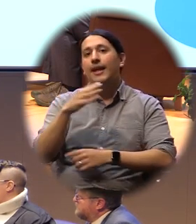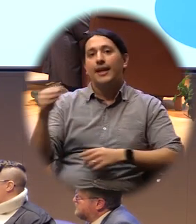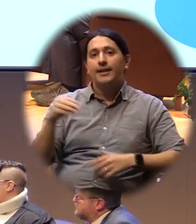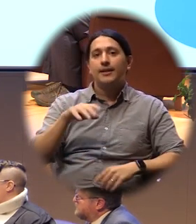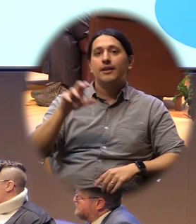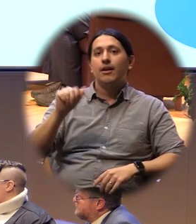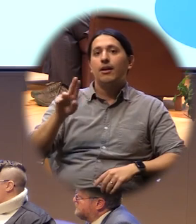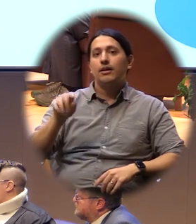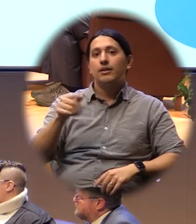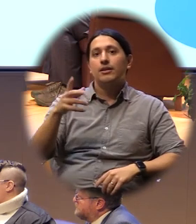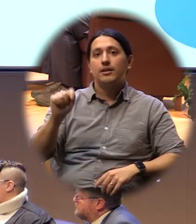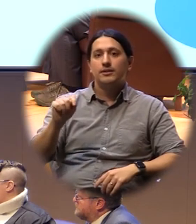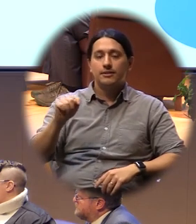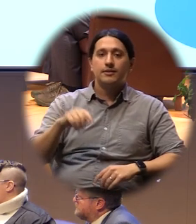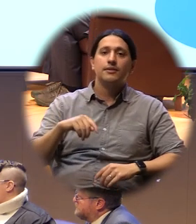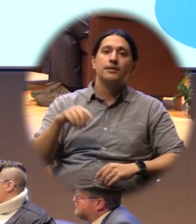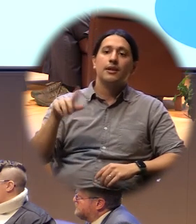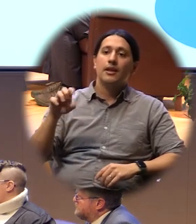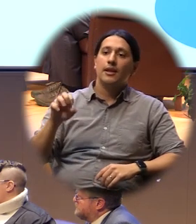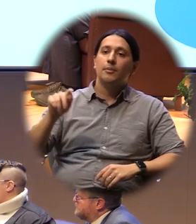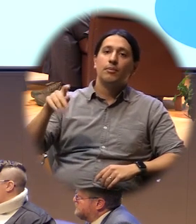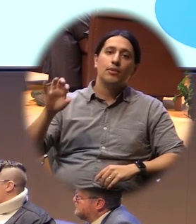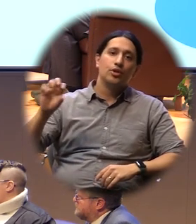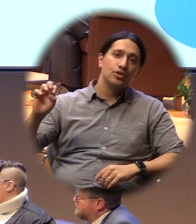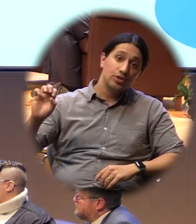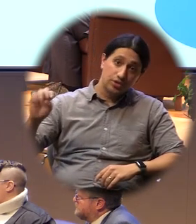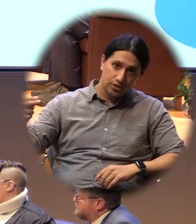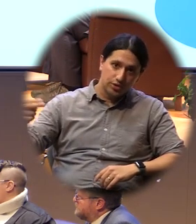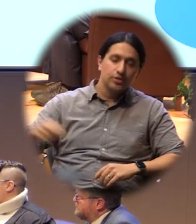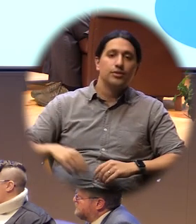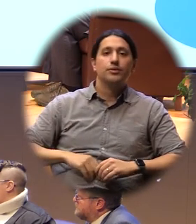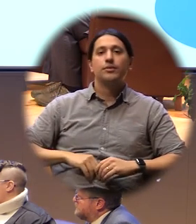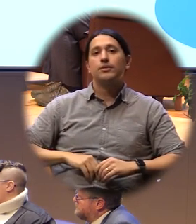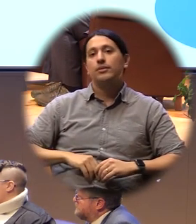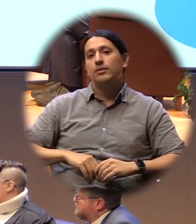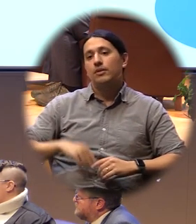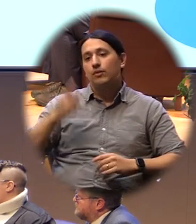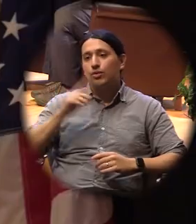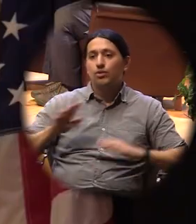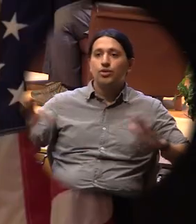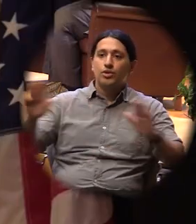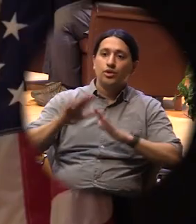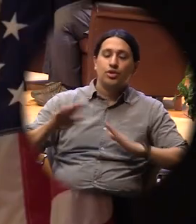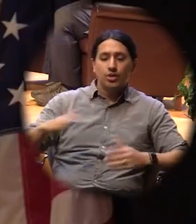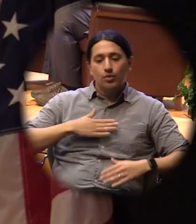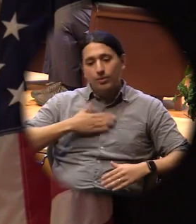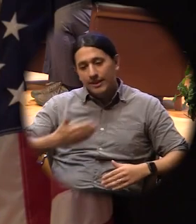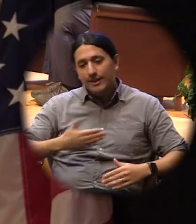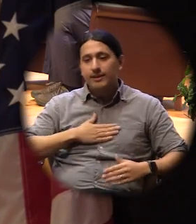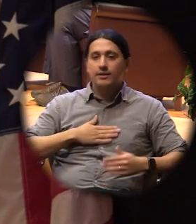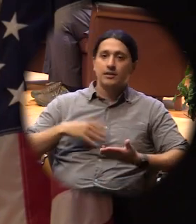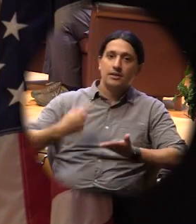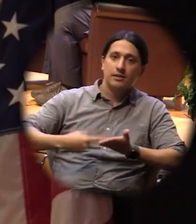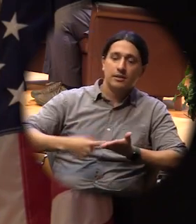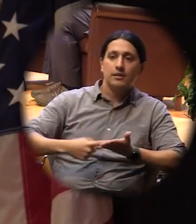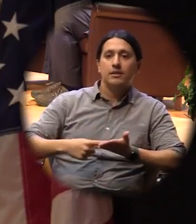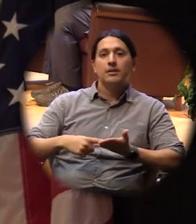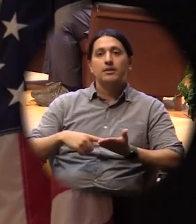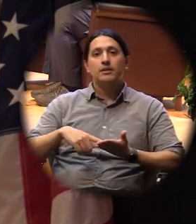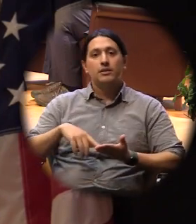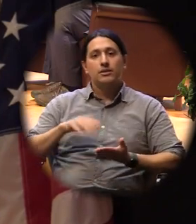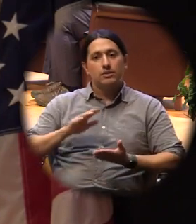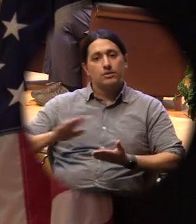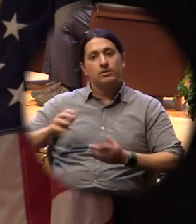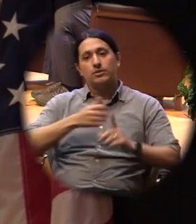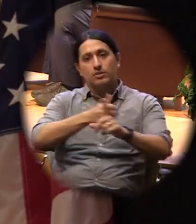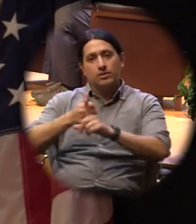your graciousness and openness in sharing in this conversation with us. We so appreciate your